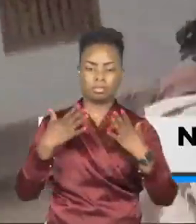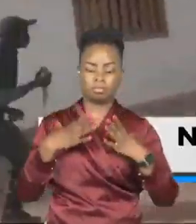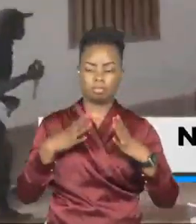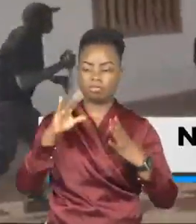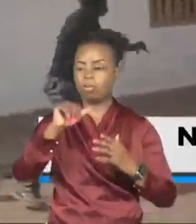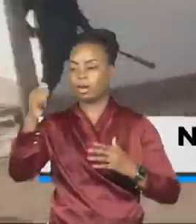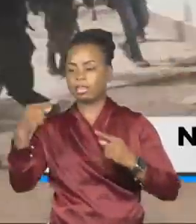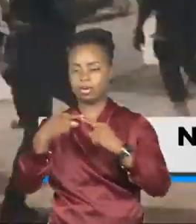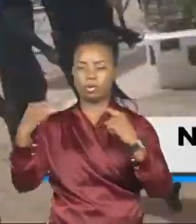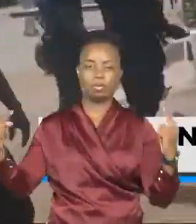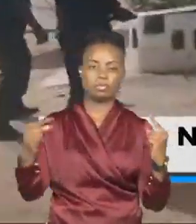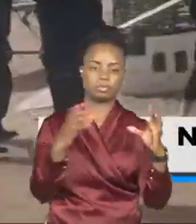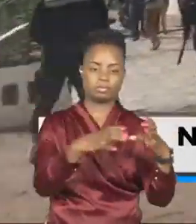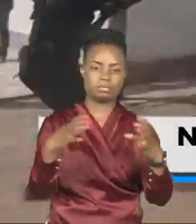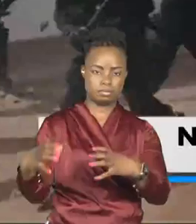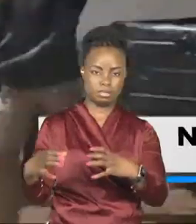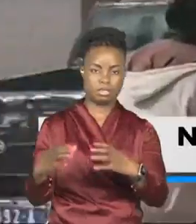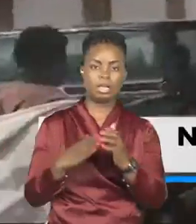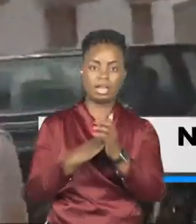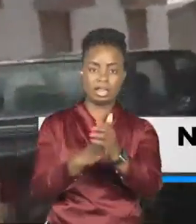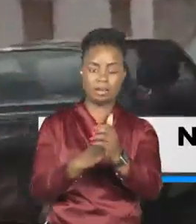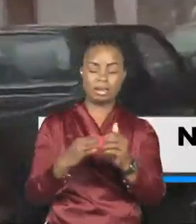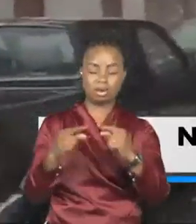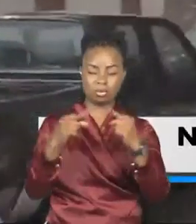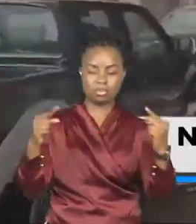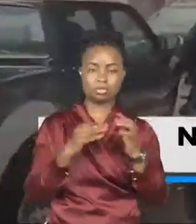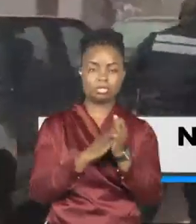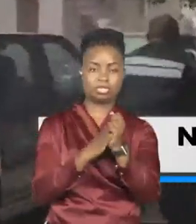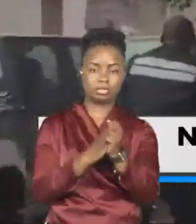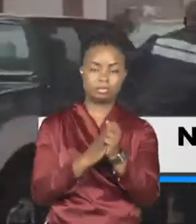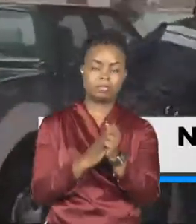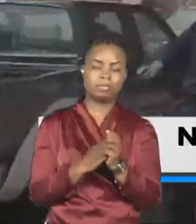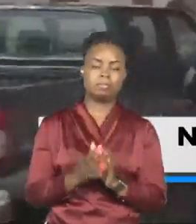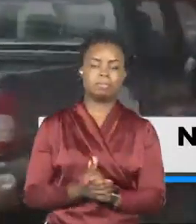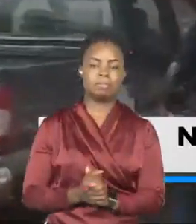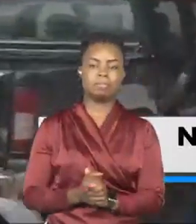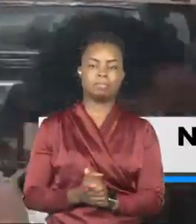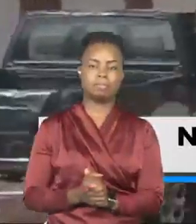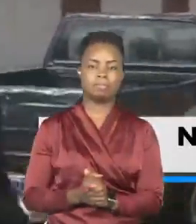PUR, which is led by opposition leader Issa Sall and pro-government campaigners.